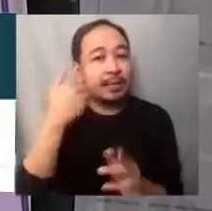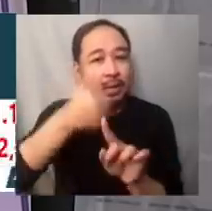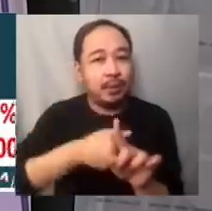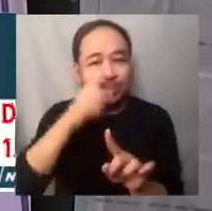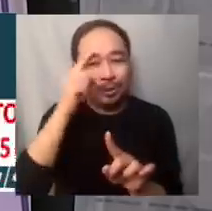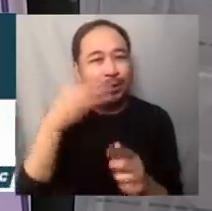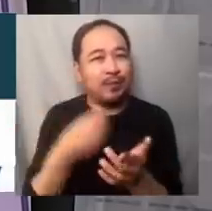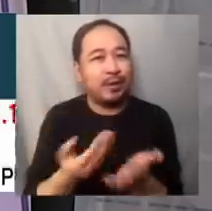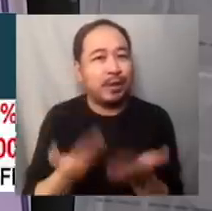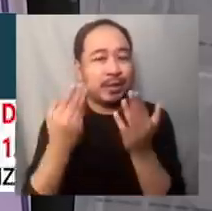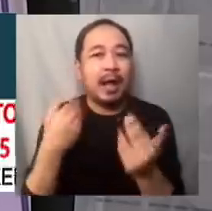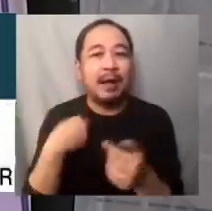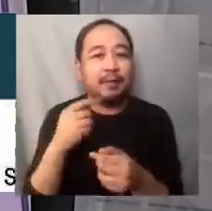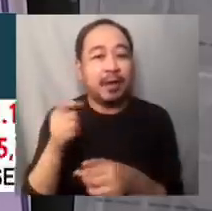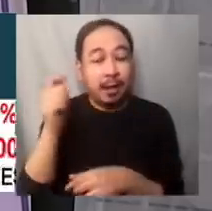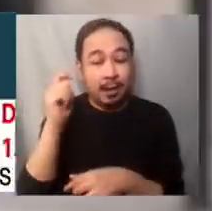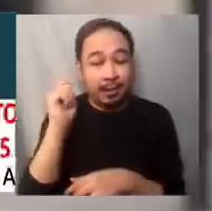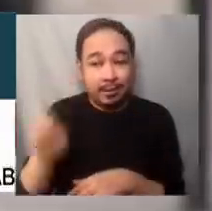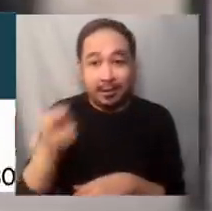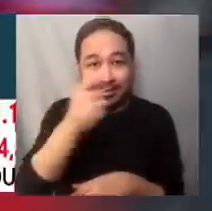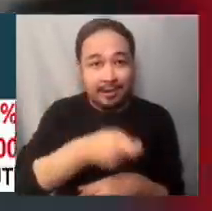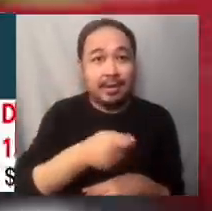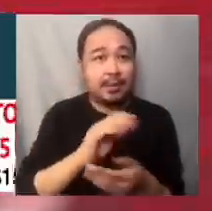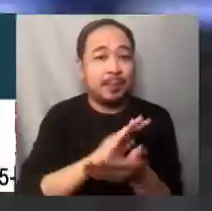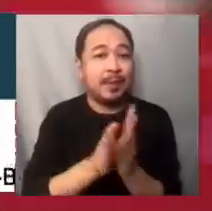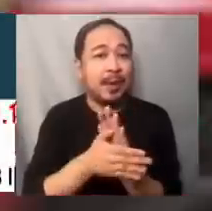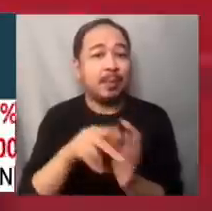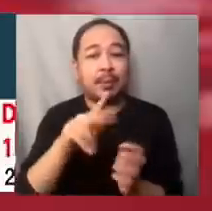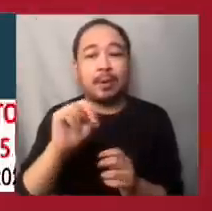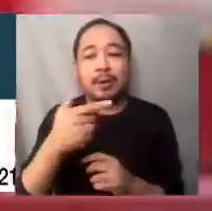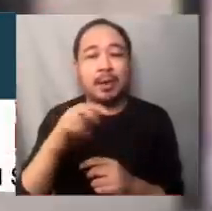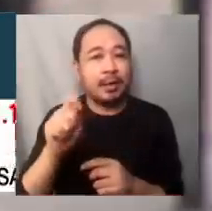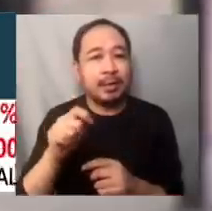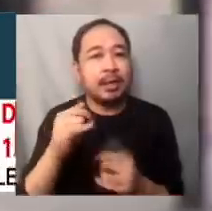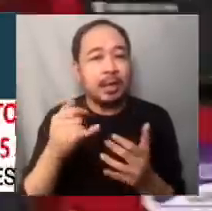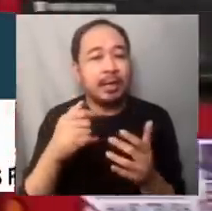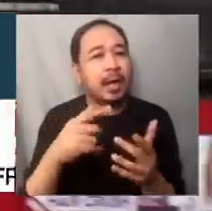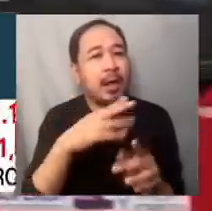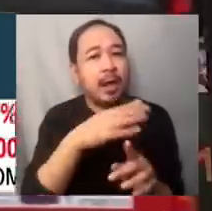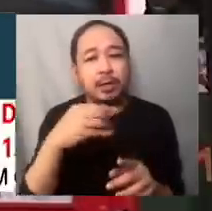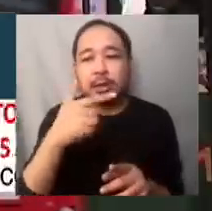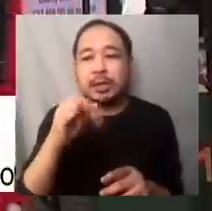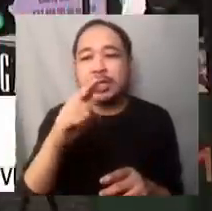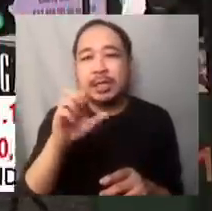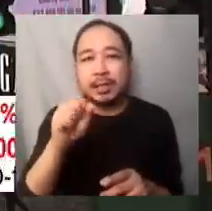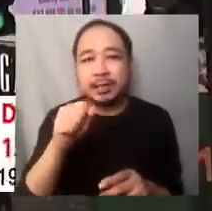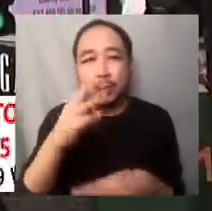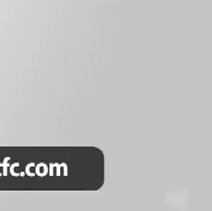was knighted by the Queen, broke two Guinness World Records, and even hit the number one spot in the UK pop charts.